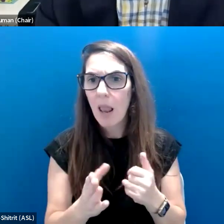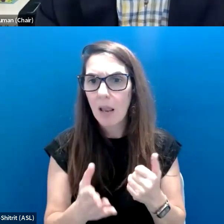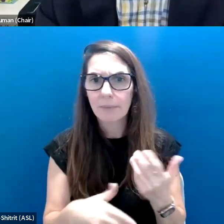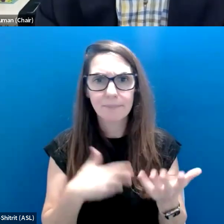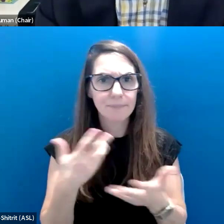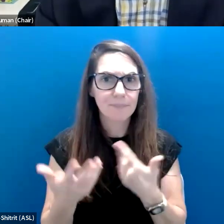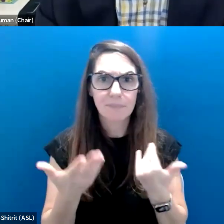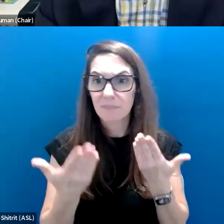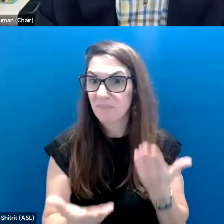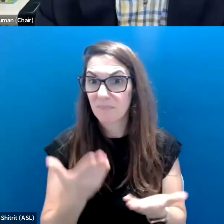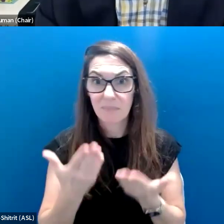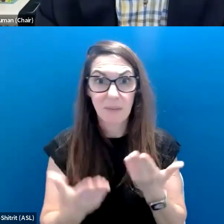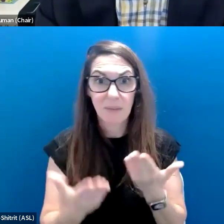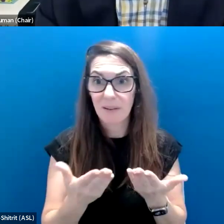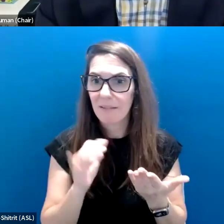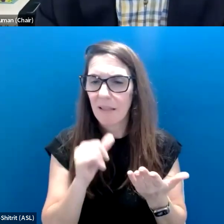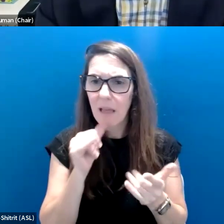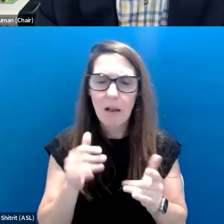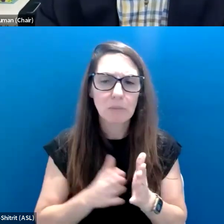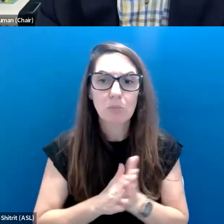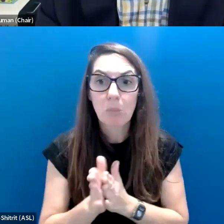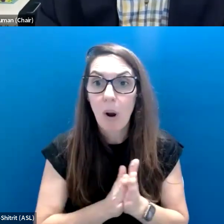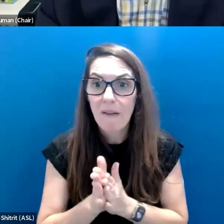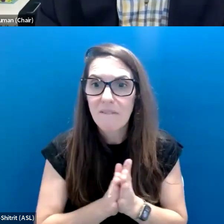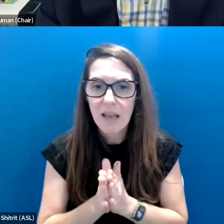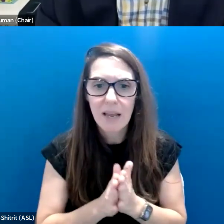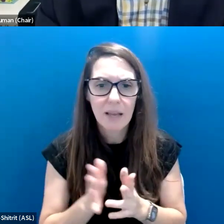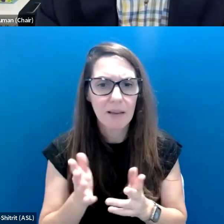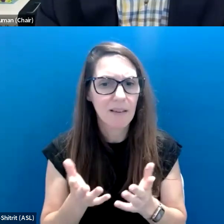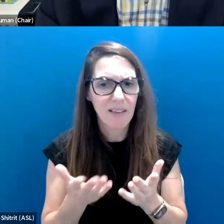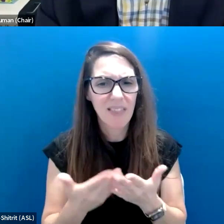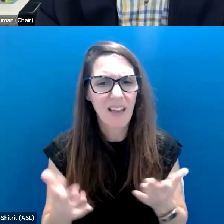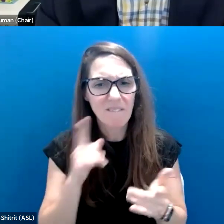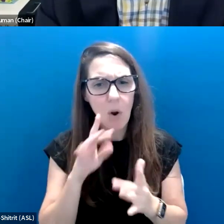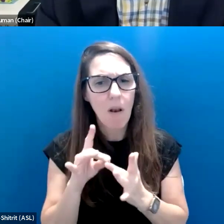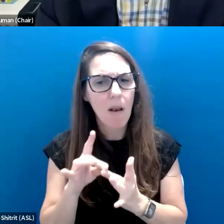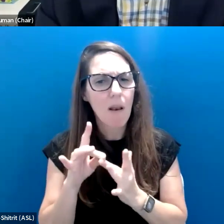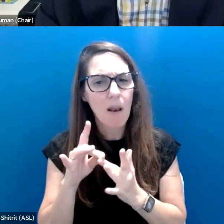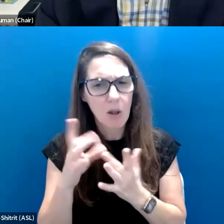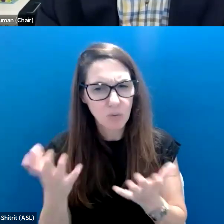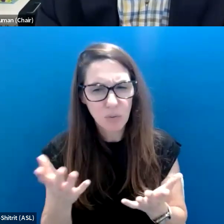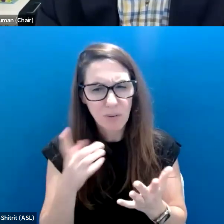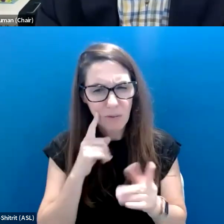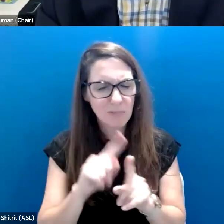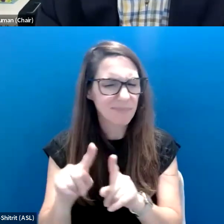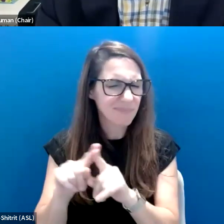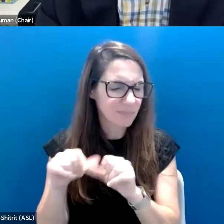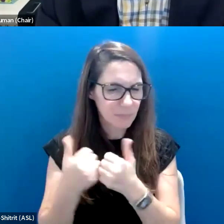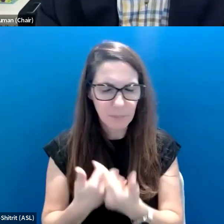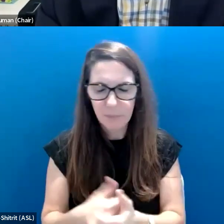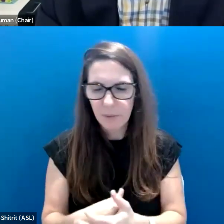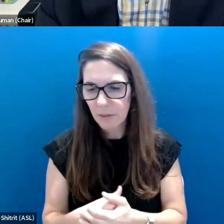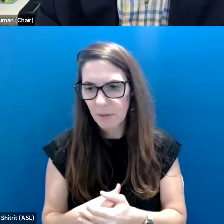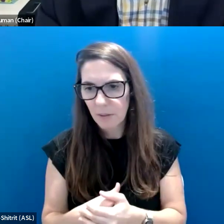it might not be a motivating thing for leadership in any of these agencies. If it's